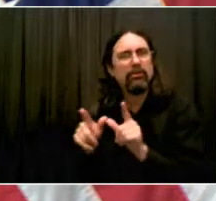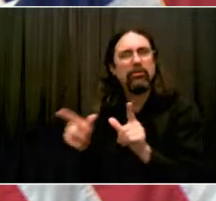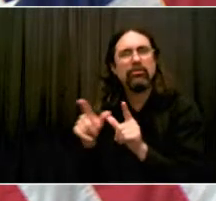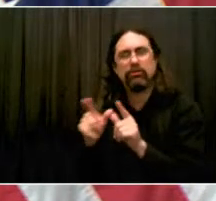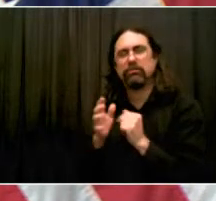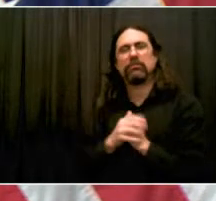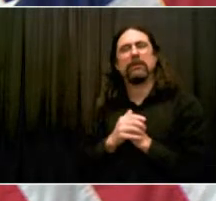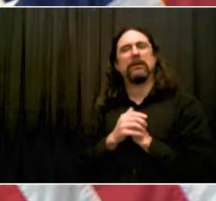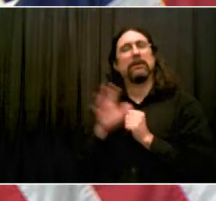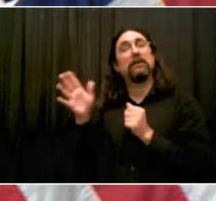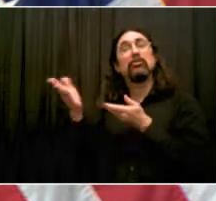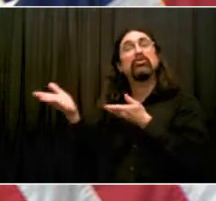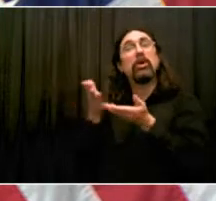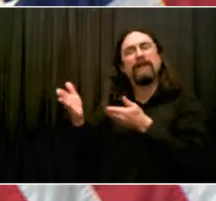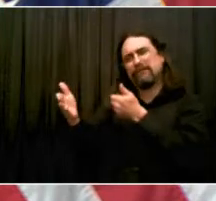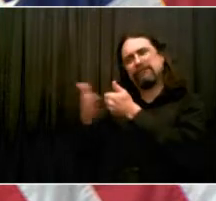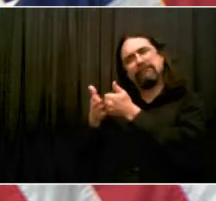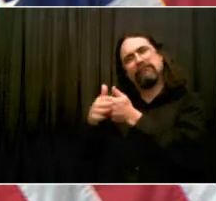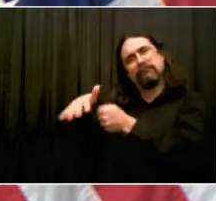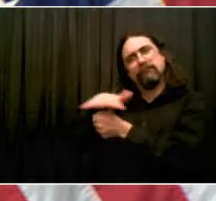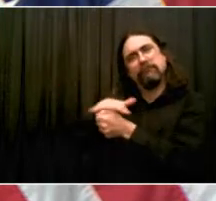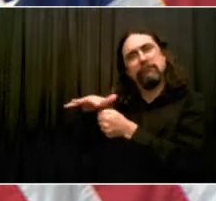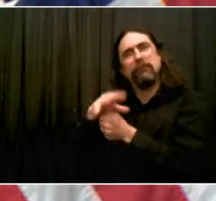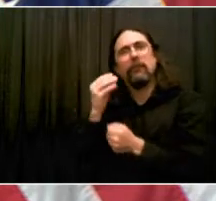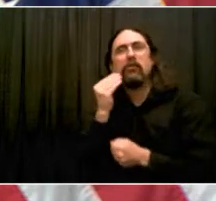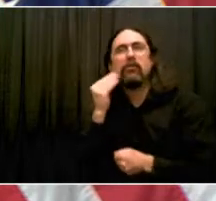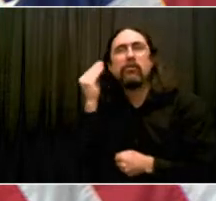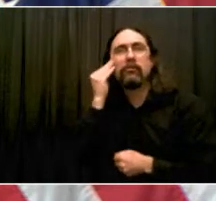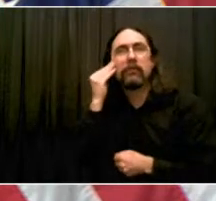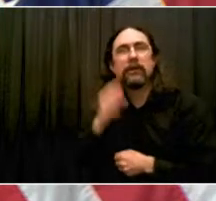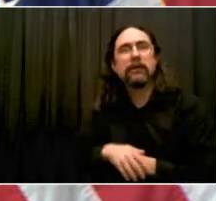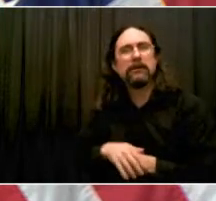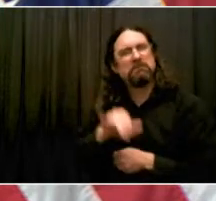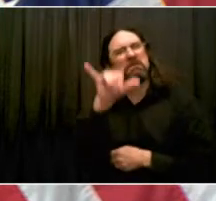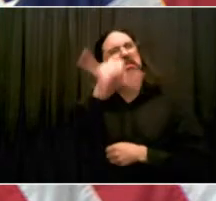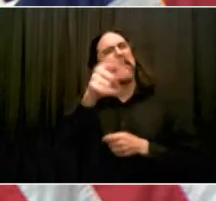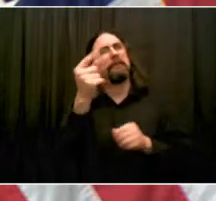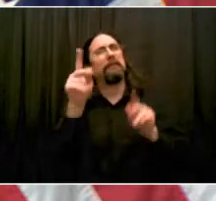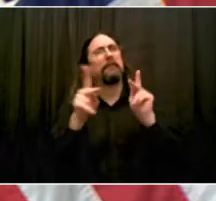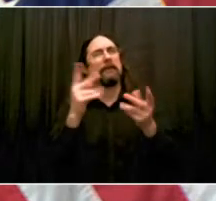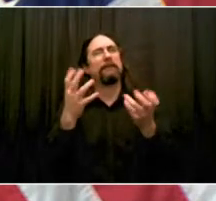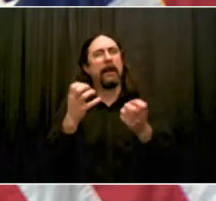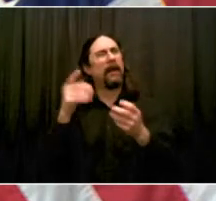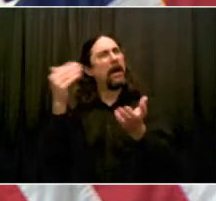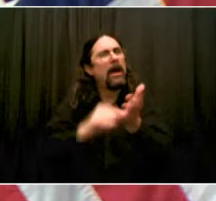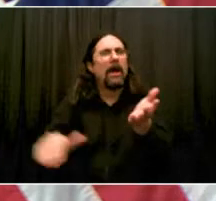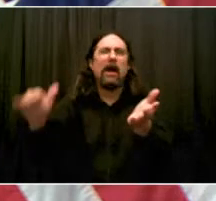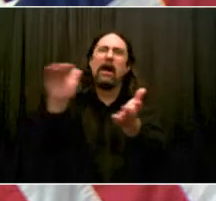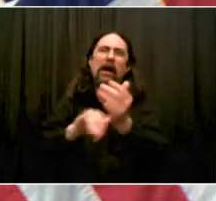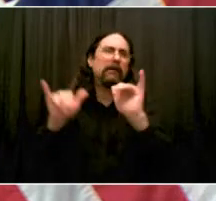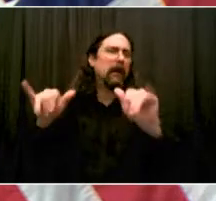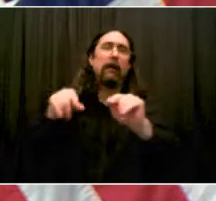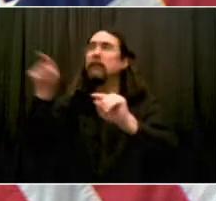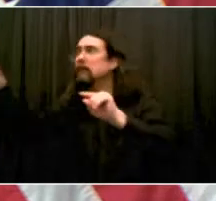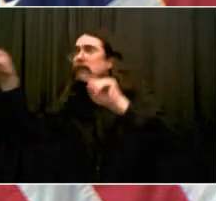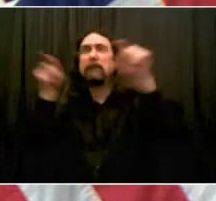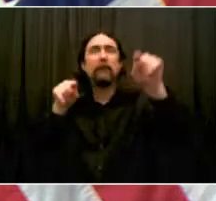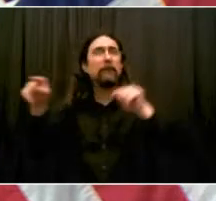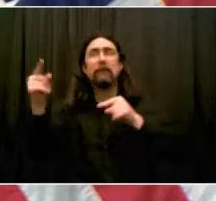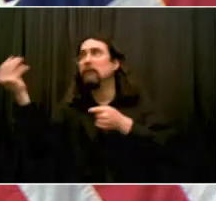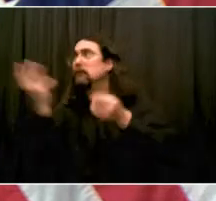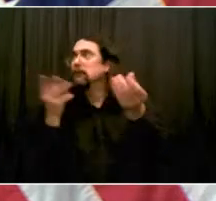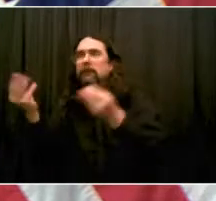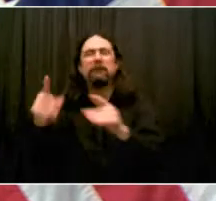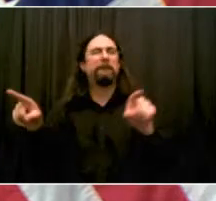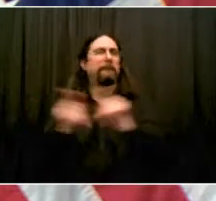thousands of people to care. And now, as we emerge from COVID-19, we are building on that foundation in a very big